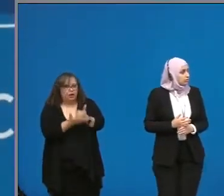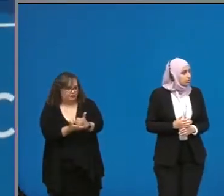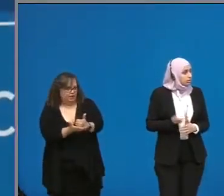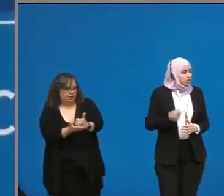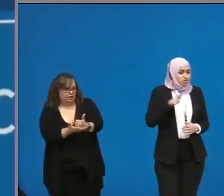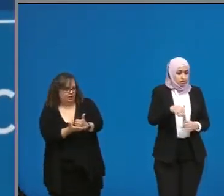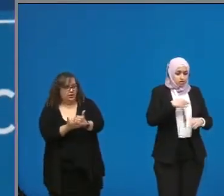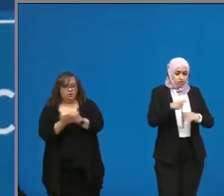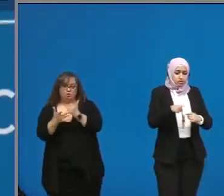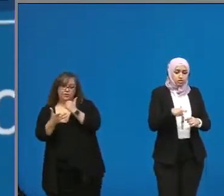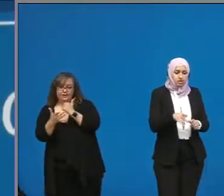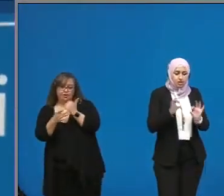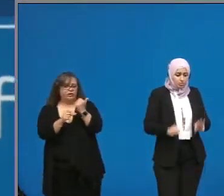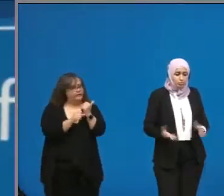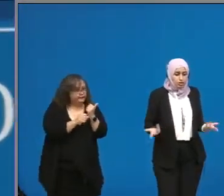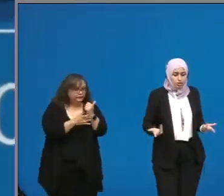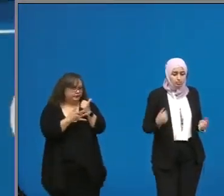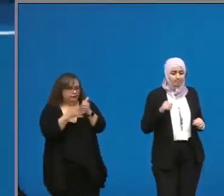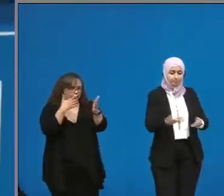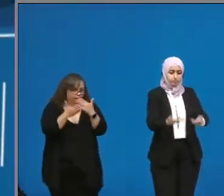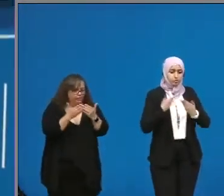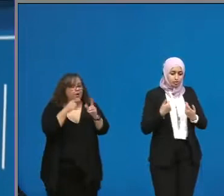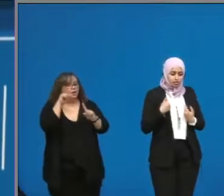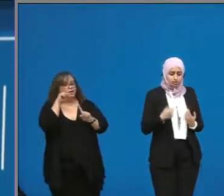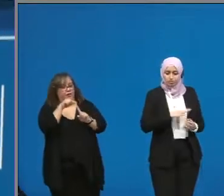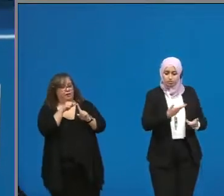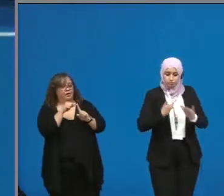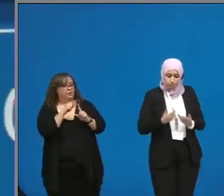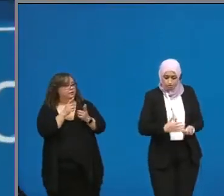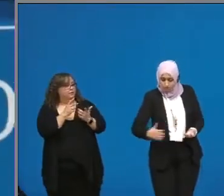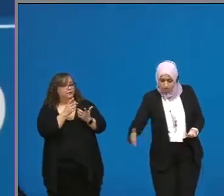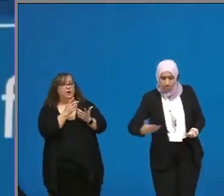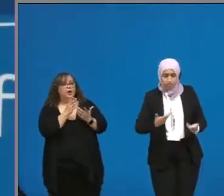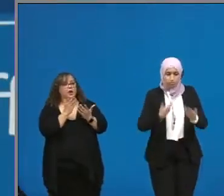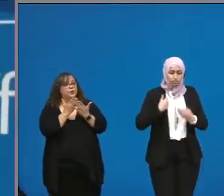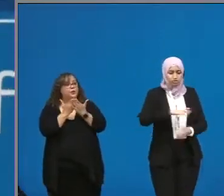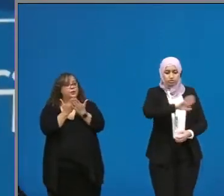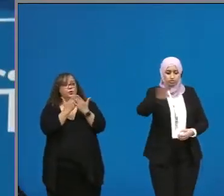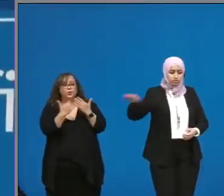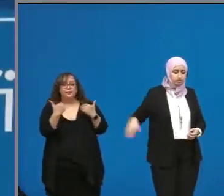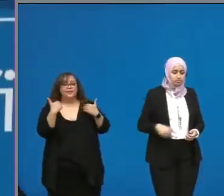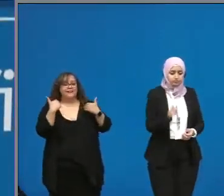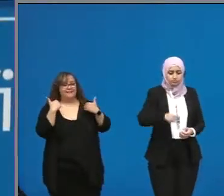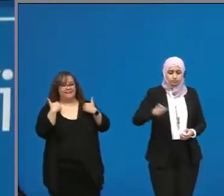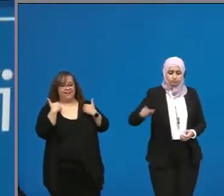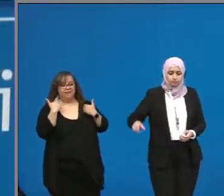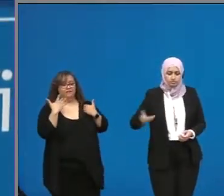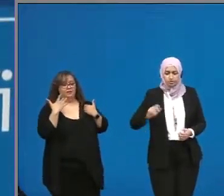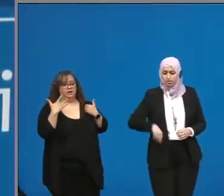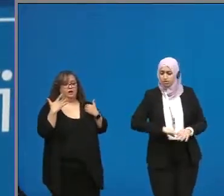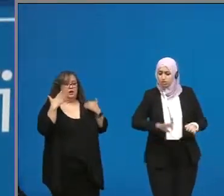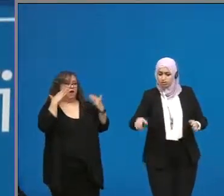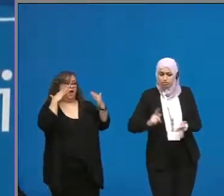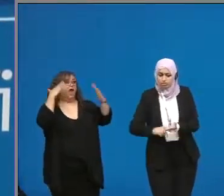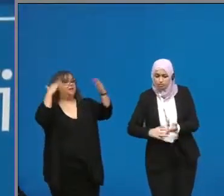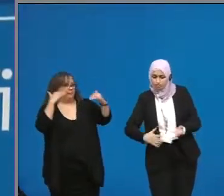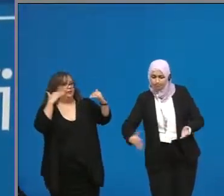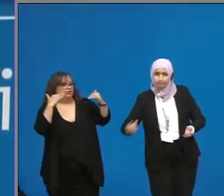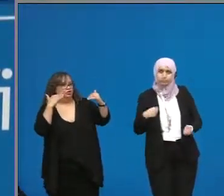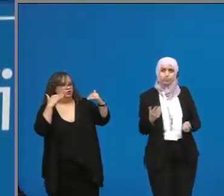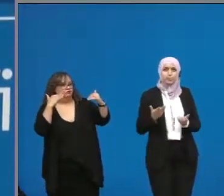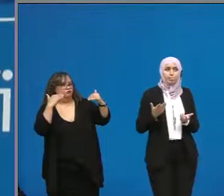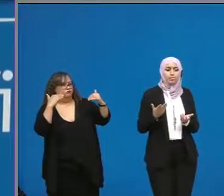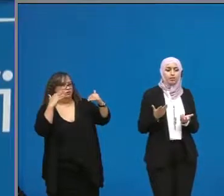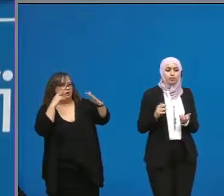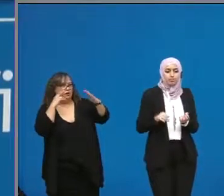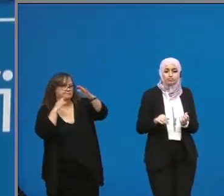assistive technology and all of these devices that our students have is a certain sense of expectation. They have an expectation